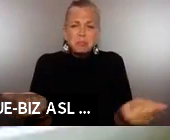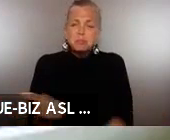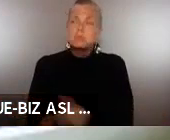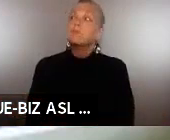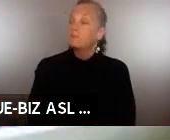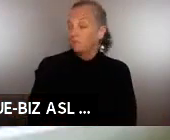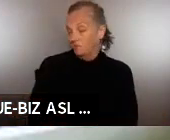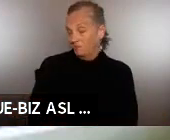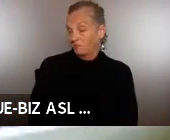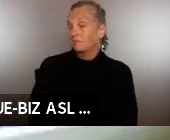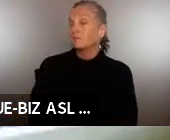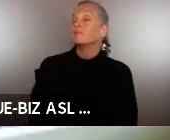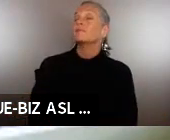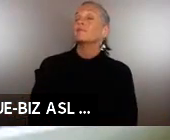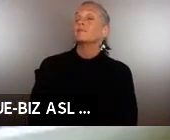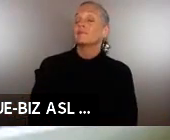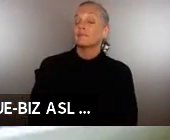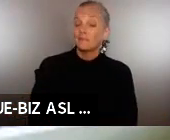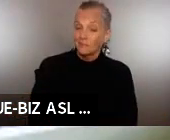Yep.